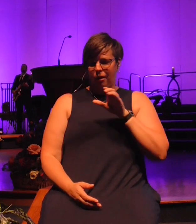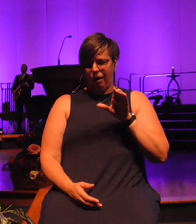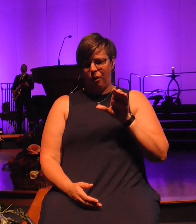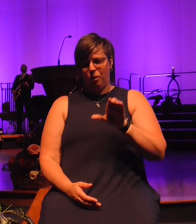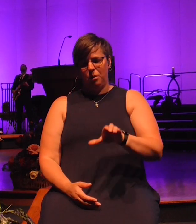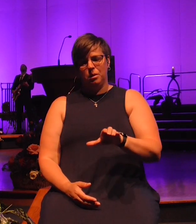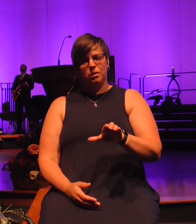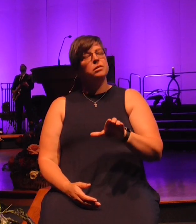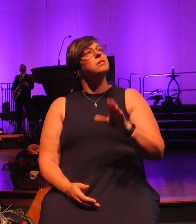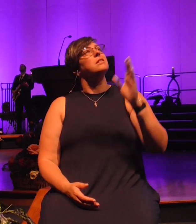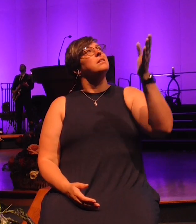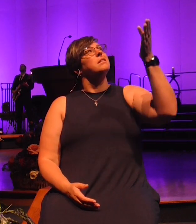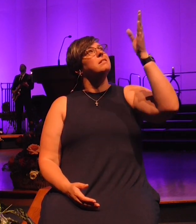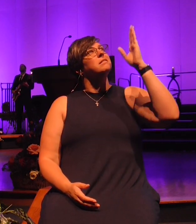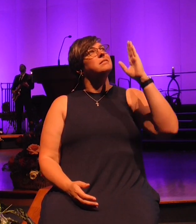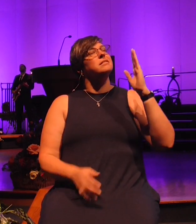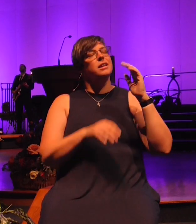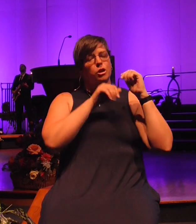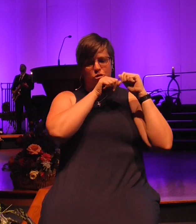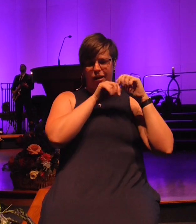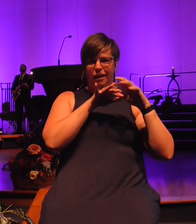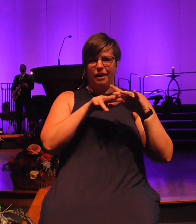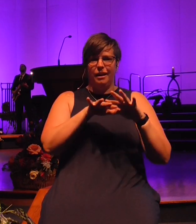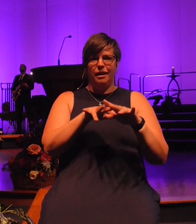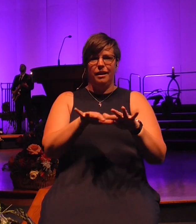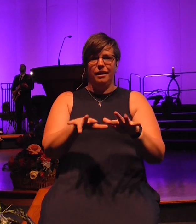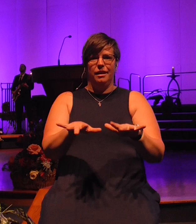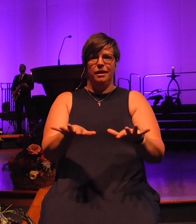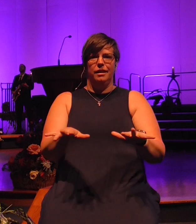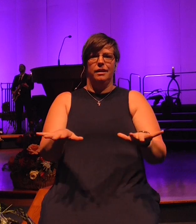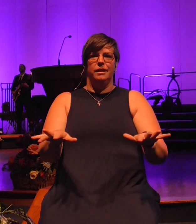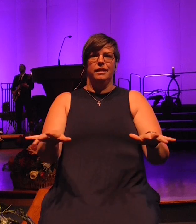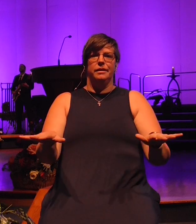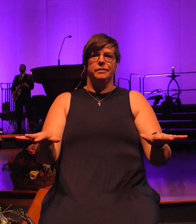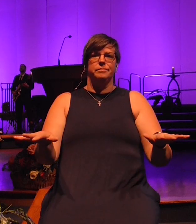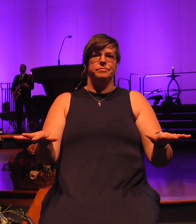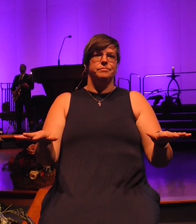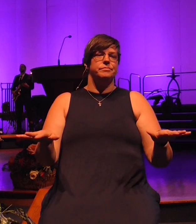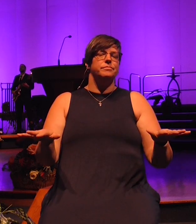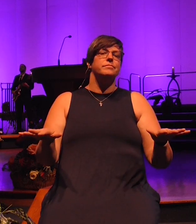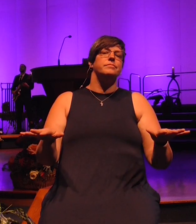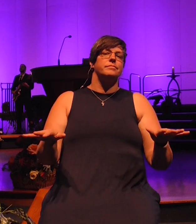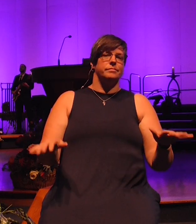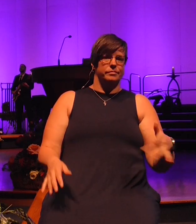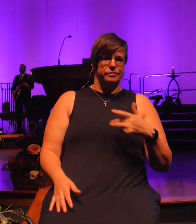feel the mighty power and the grace.